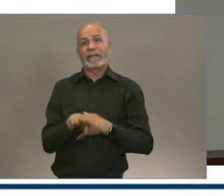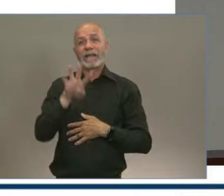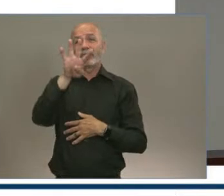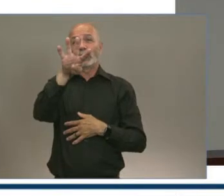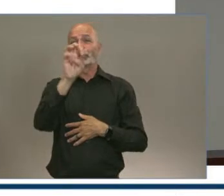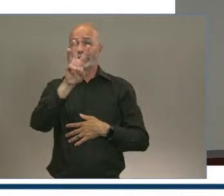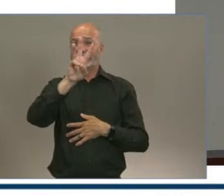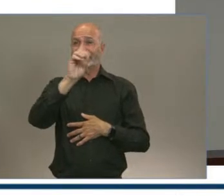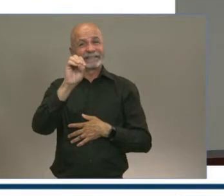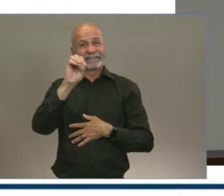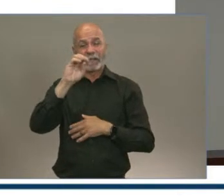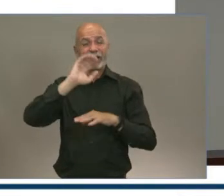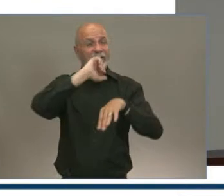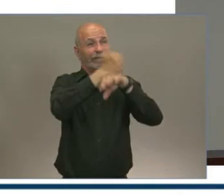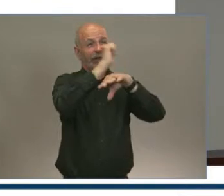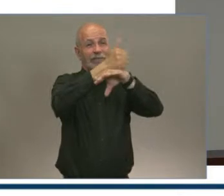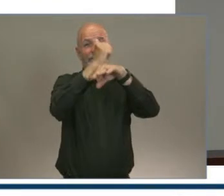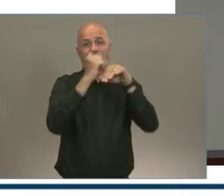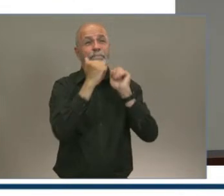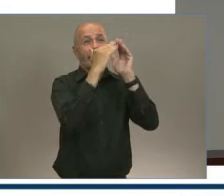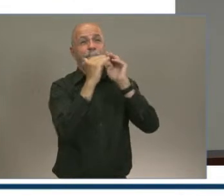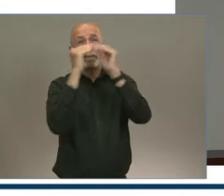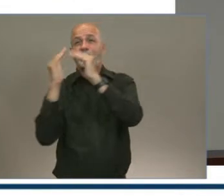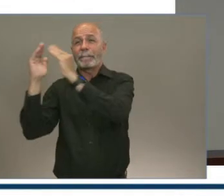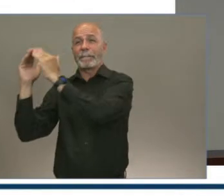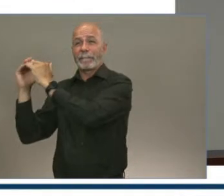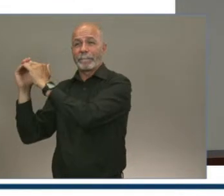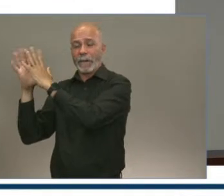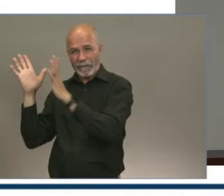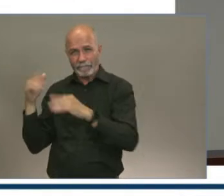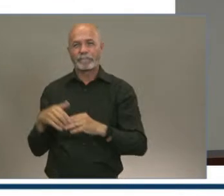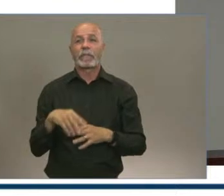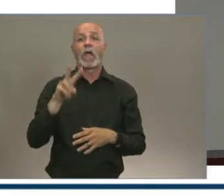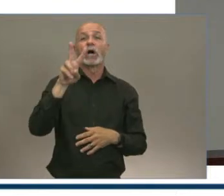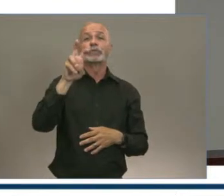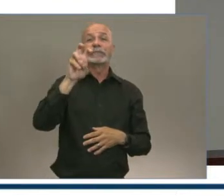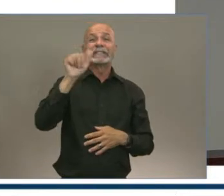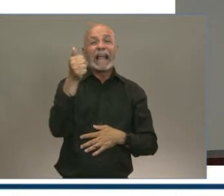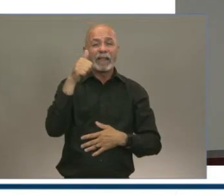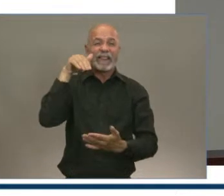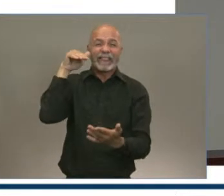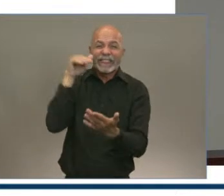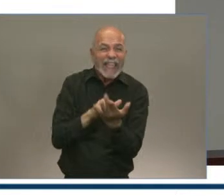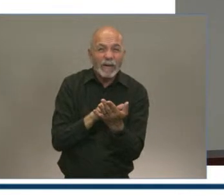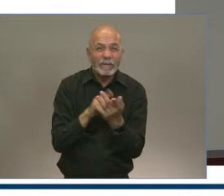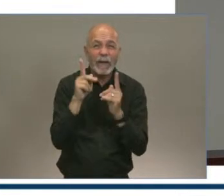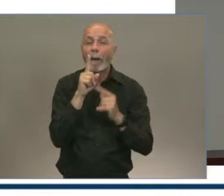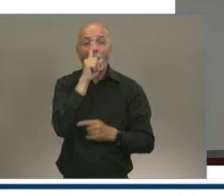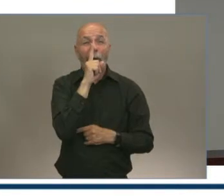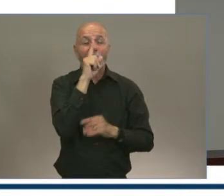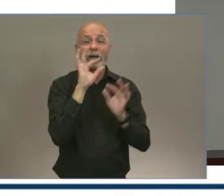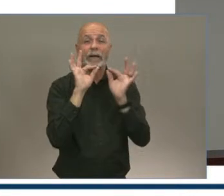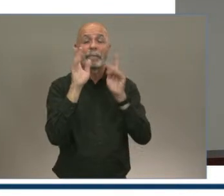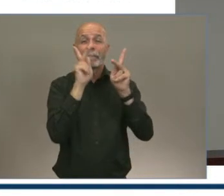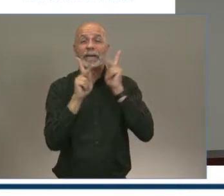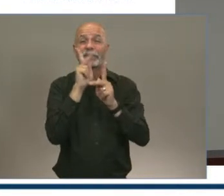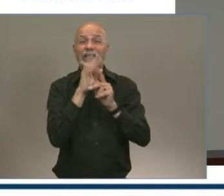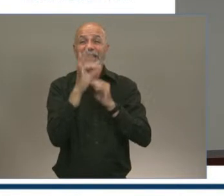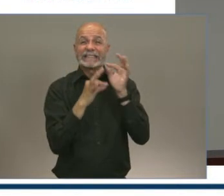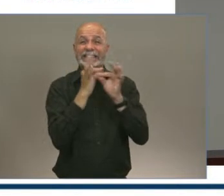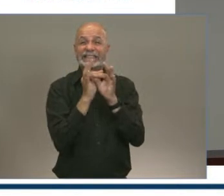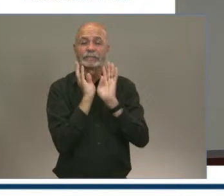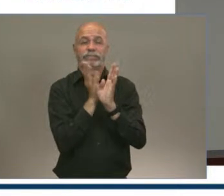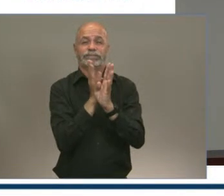than 210,000 rapid tests have been administered around the province. And those numbers continue to grow each